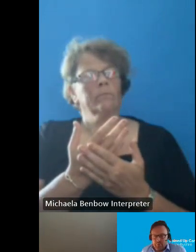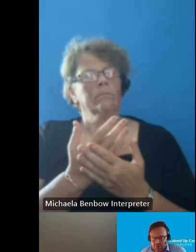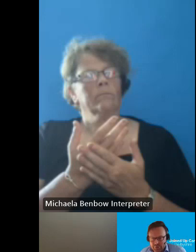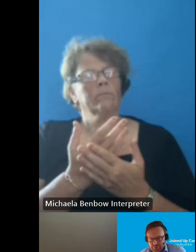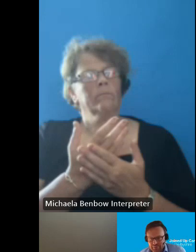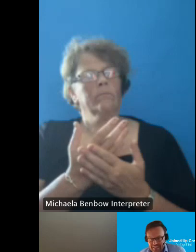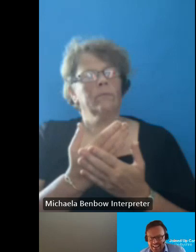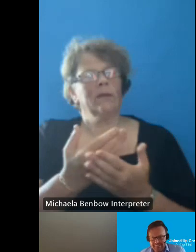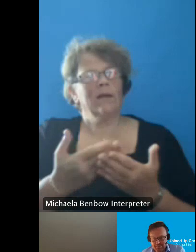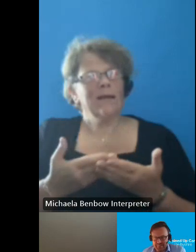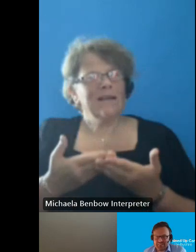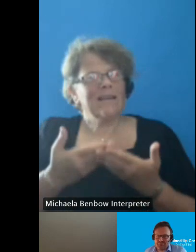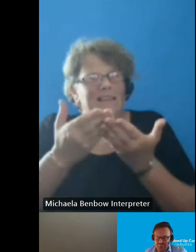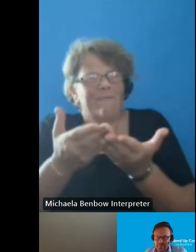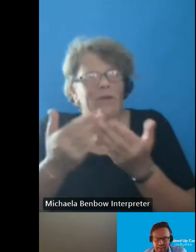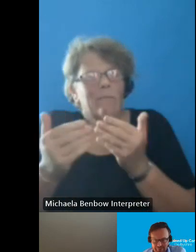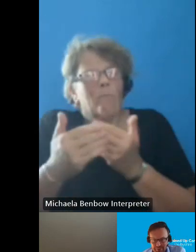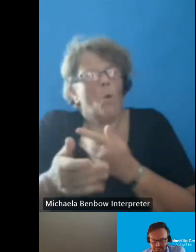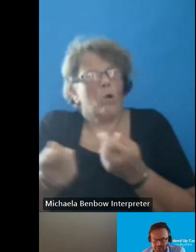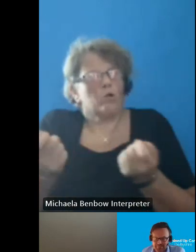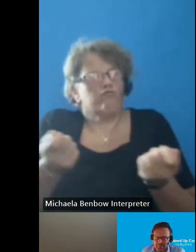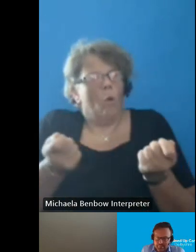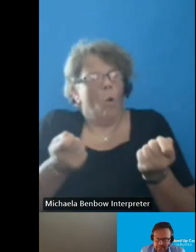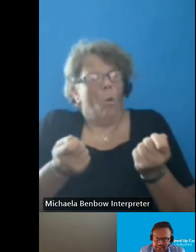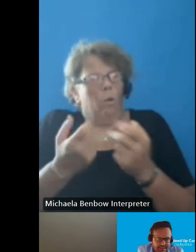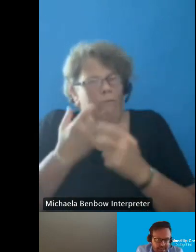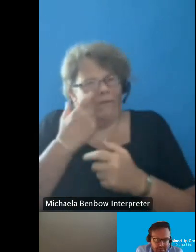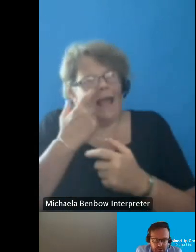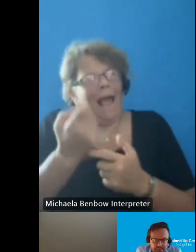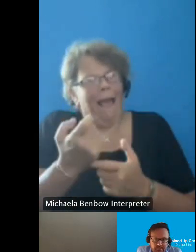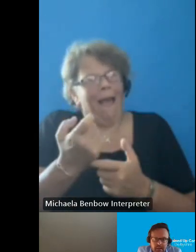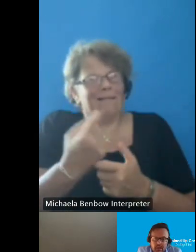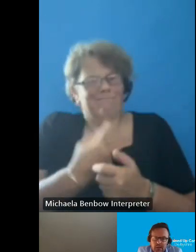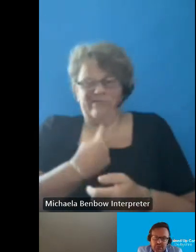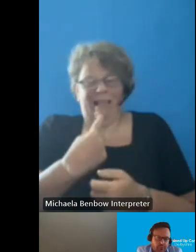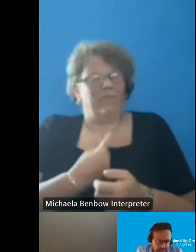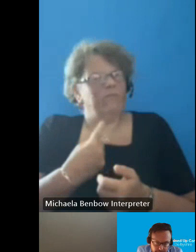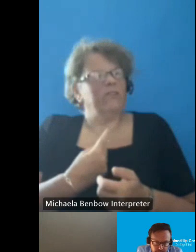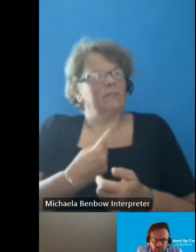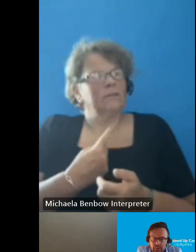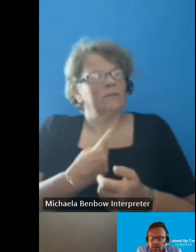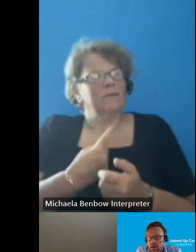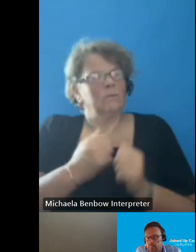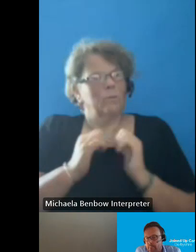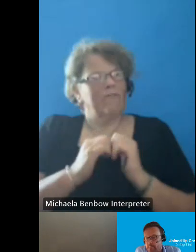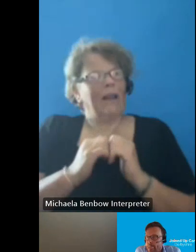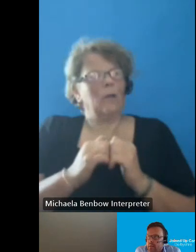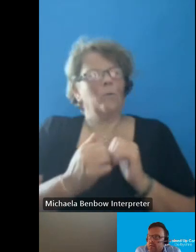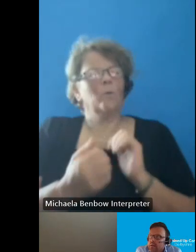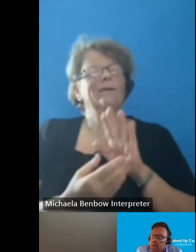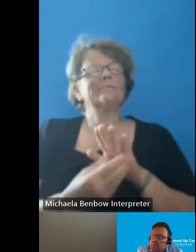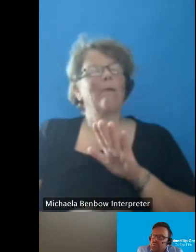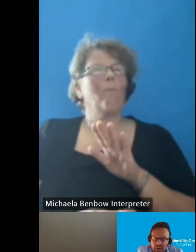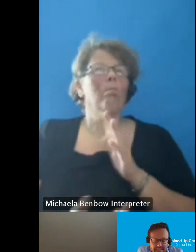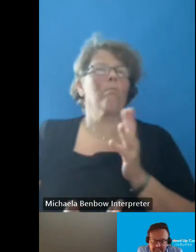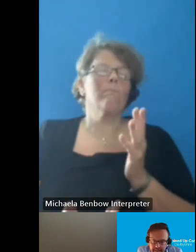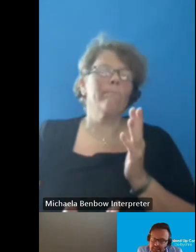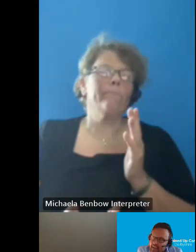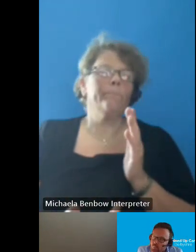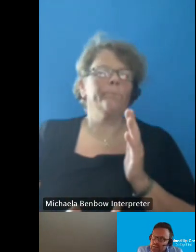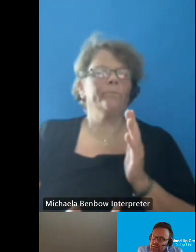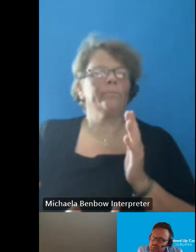giving people more control over their care is something that we value. So it'll be a key test for us. So, for example, to